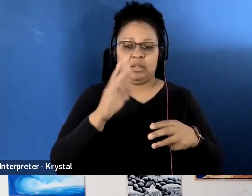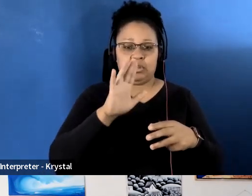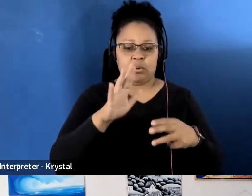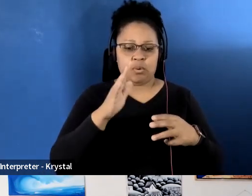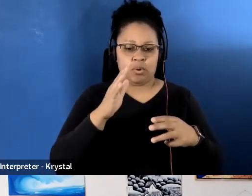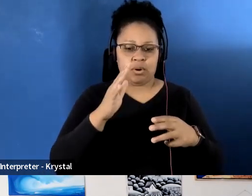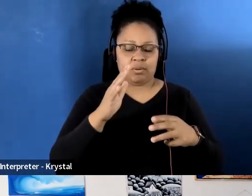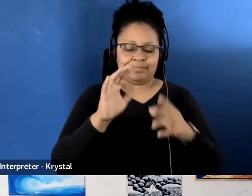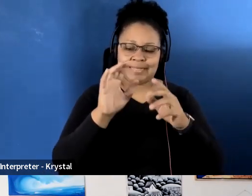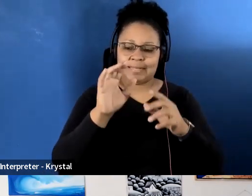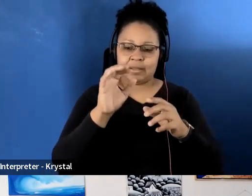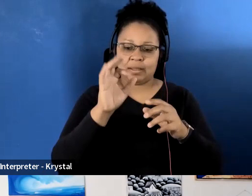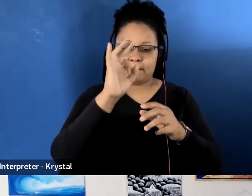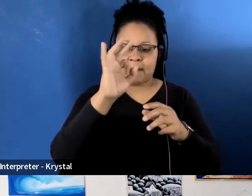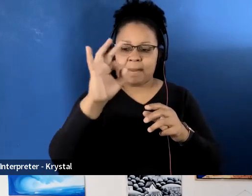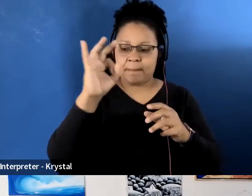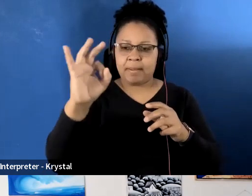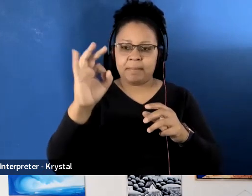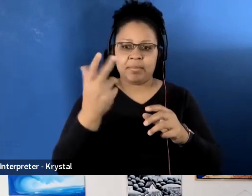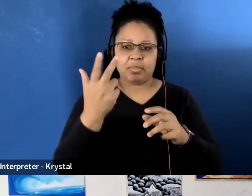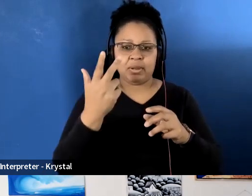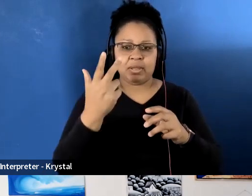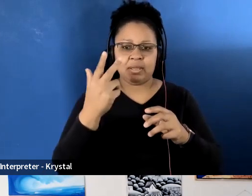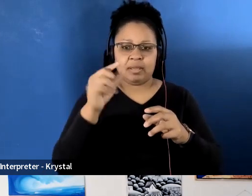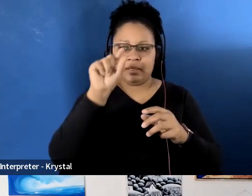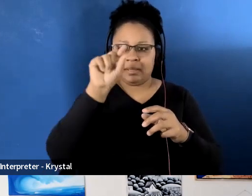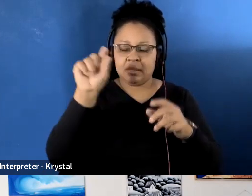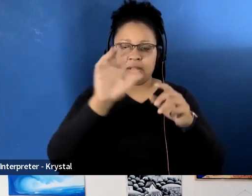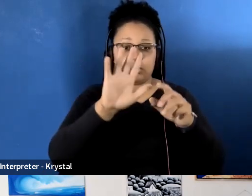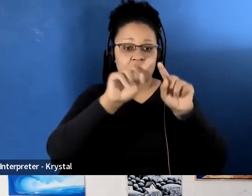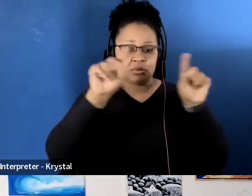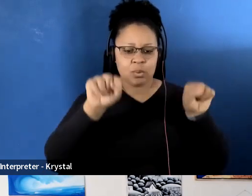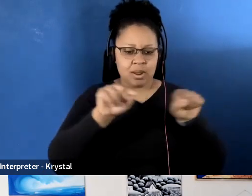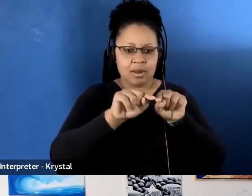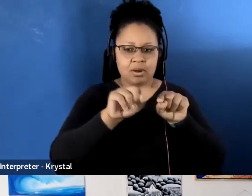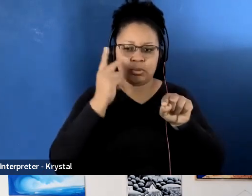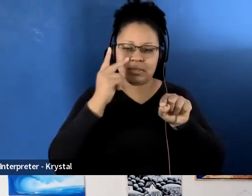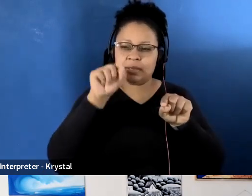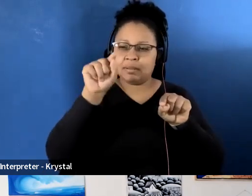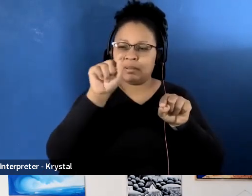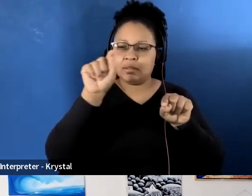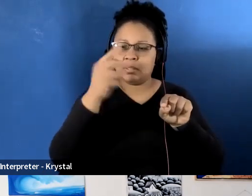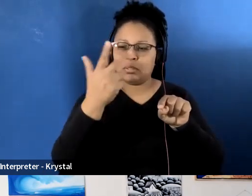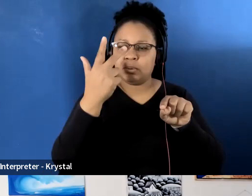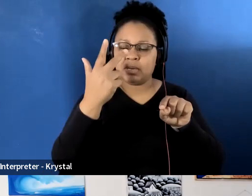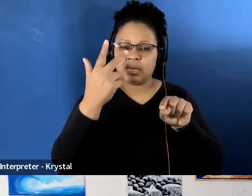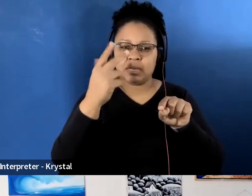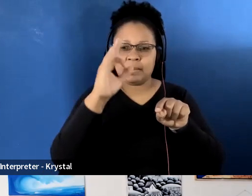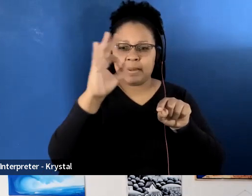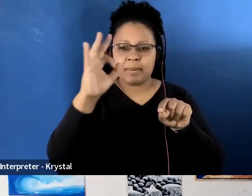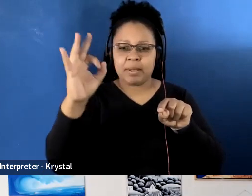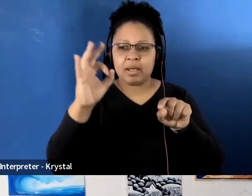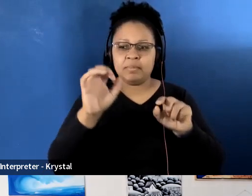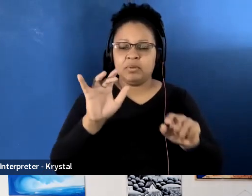the top right corner of your name, of your little square, and you can go in and, I don't know if you can,